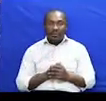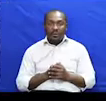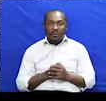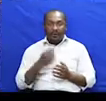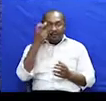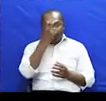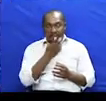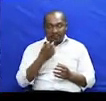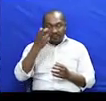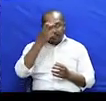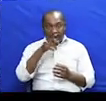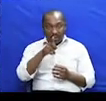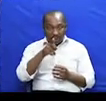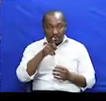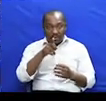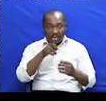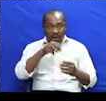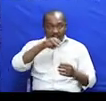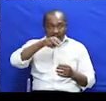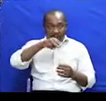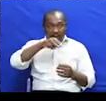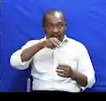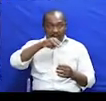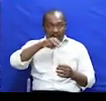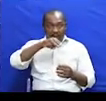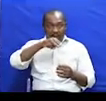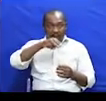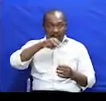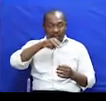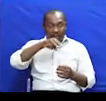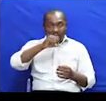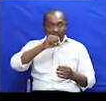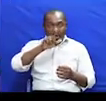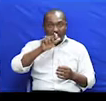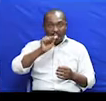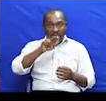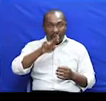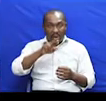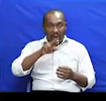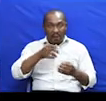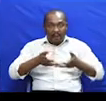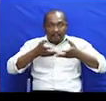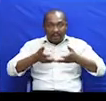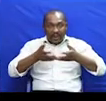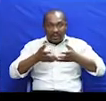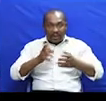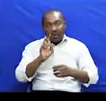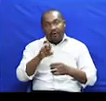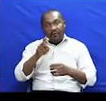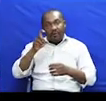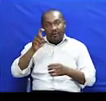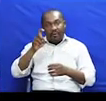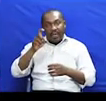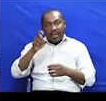find the molar mass of metal carbonate. Find the molar mass of